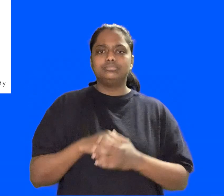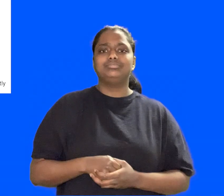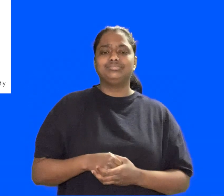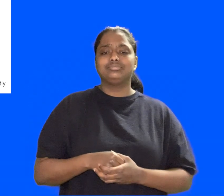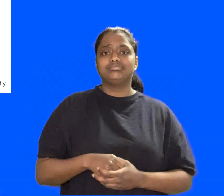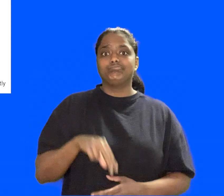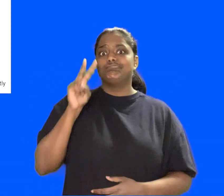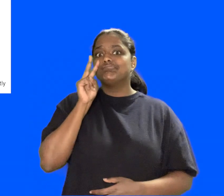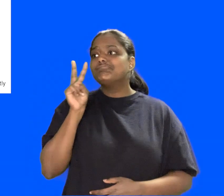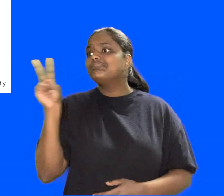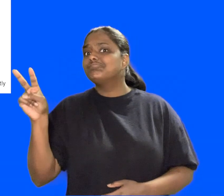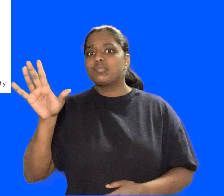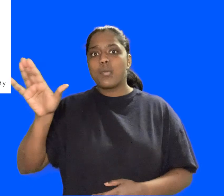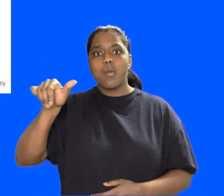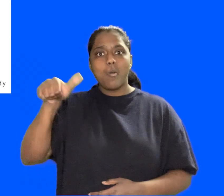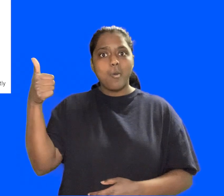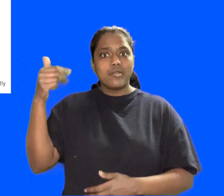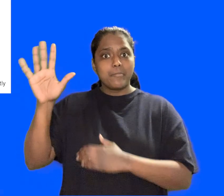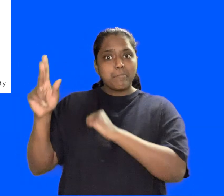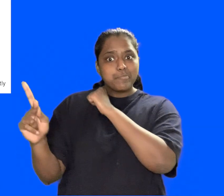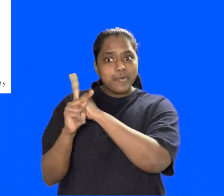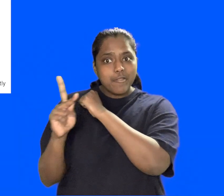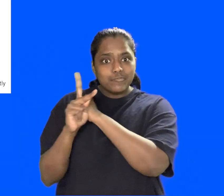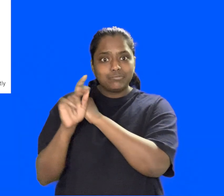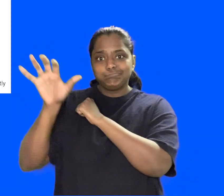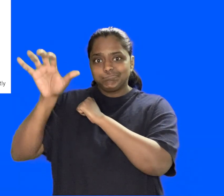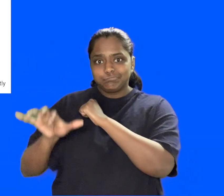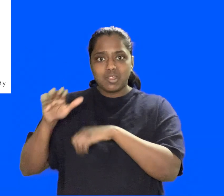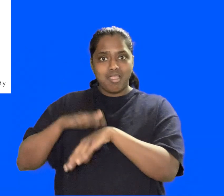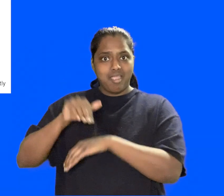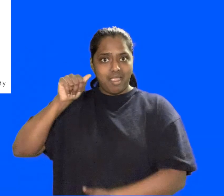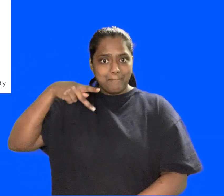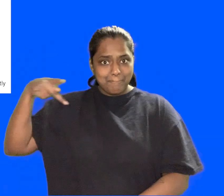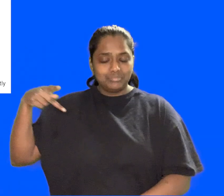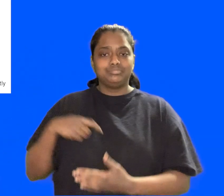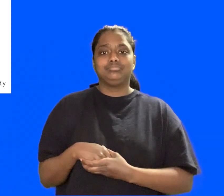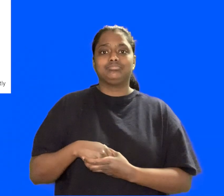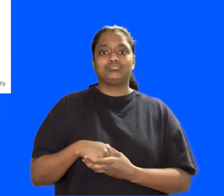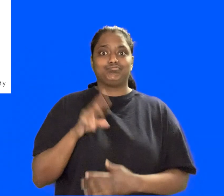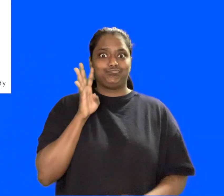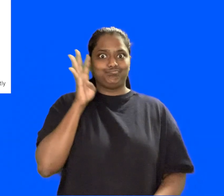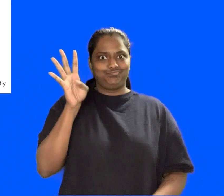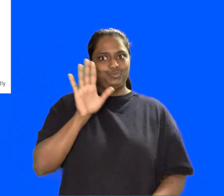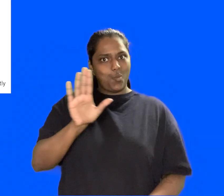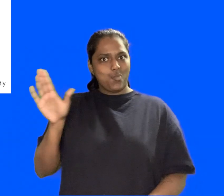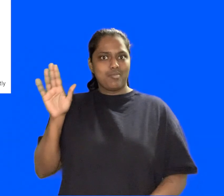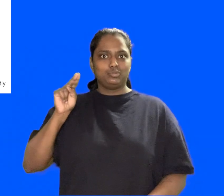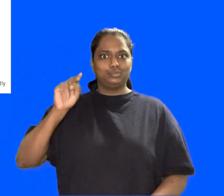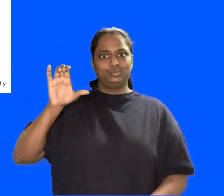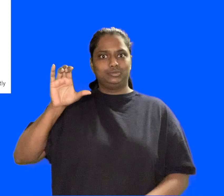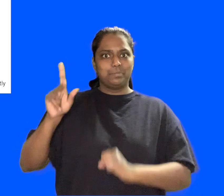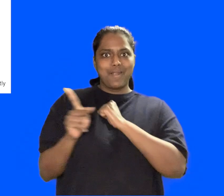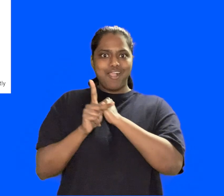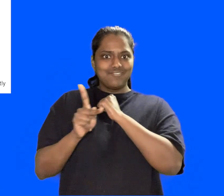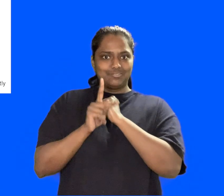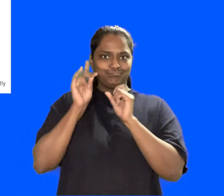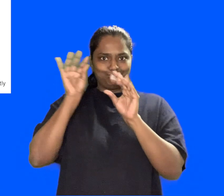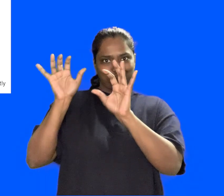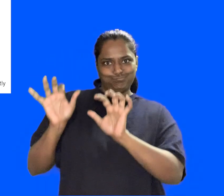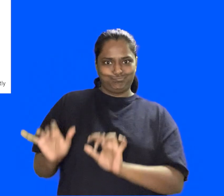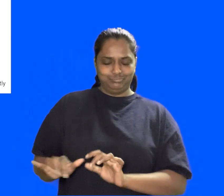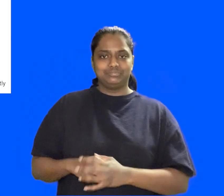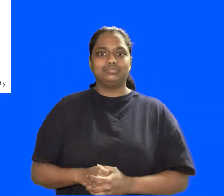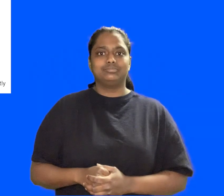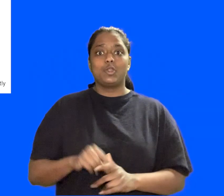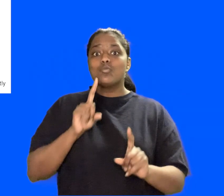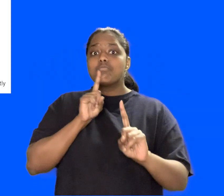to others' photos using pre-made replies or by writing their own. So in terms of